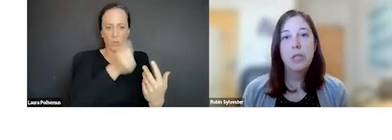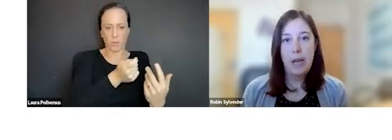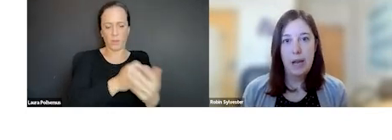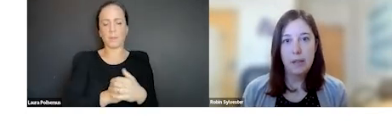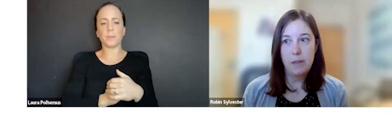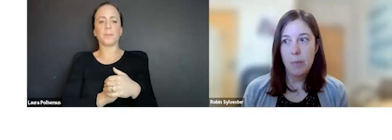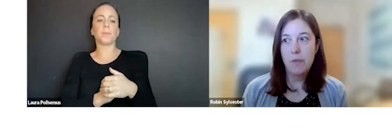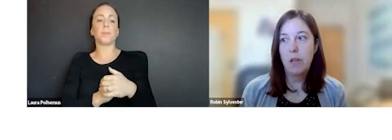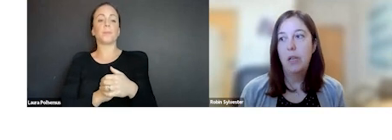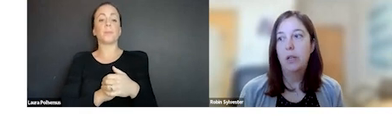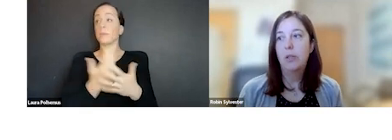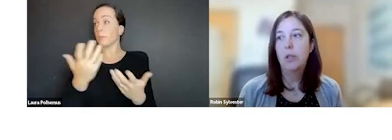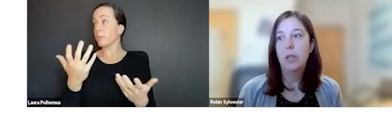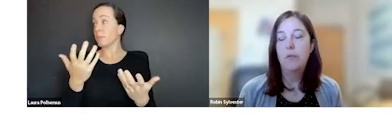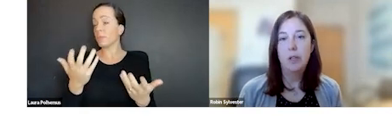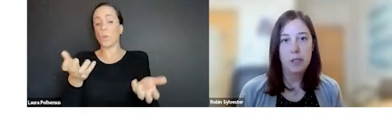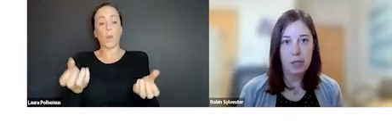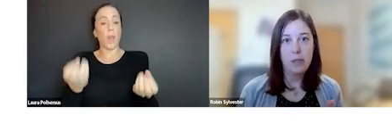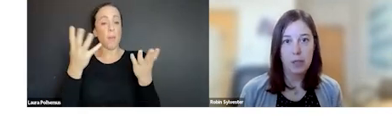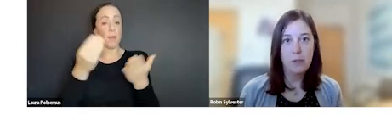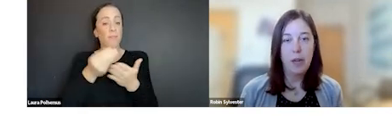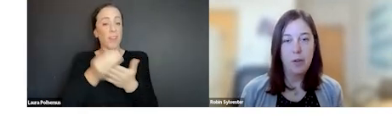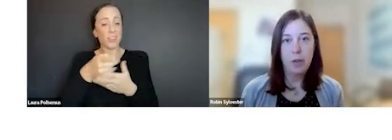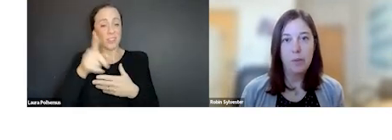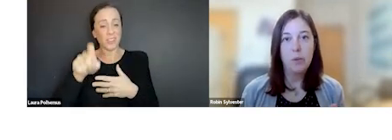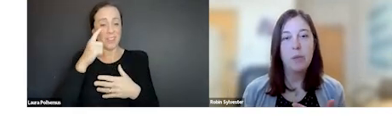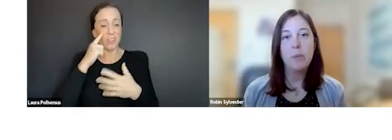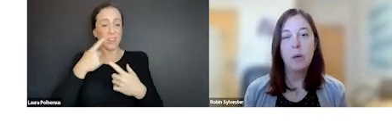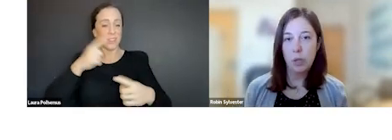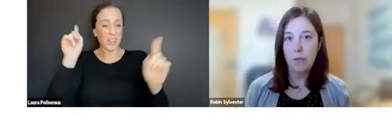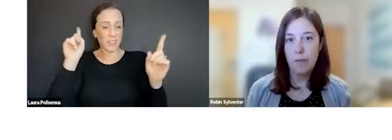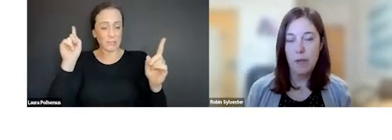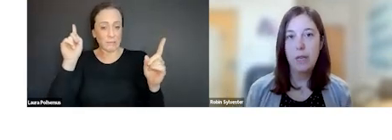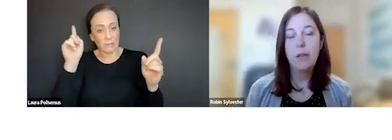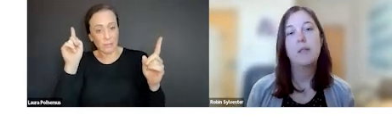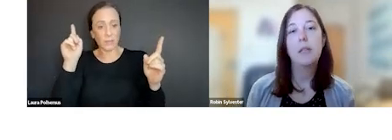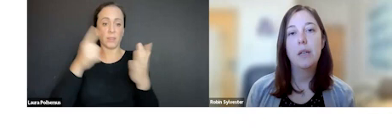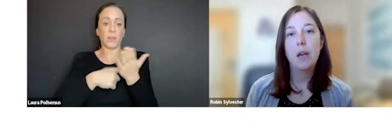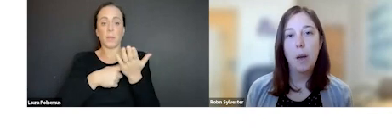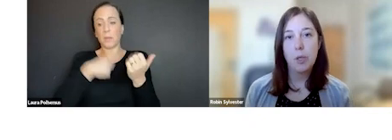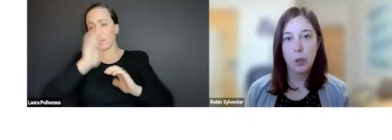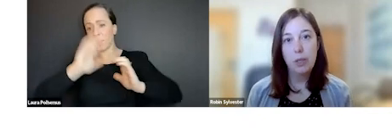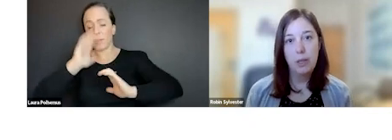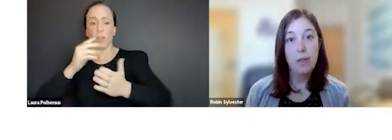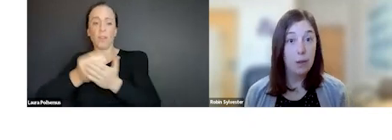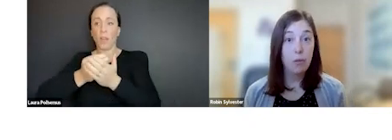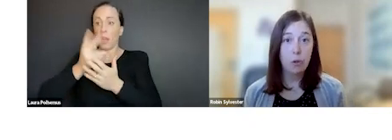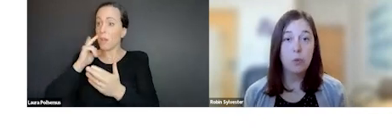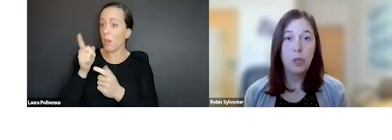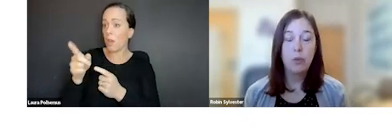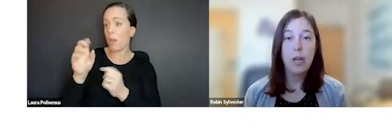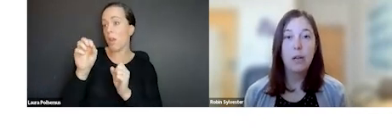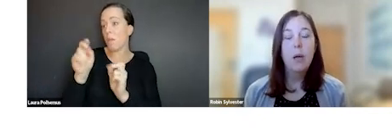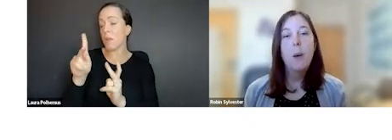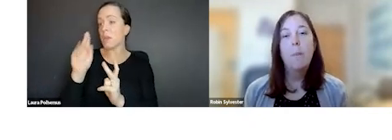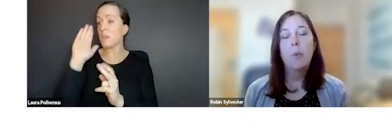Another question to ask is, how much funding do you need for a successful outcome? So sometimes I'm looking for funding and I see an opportunity that looks